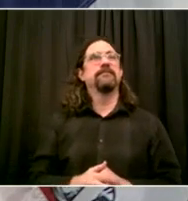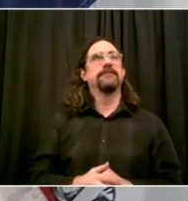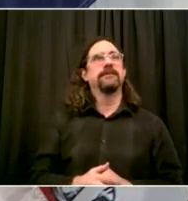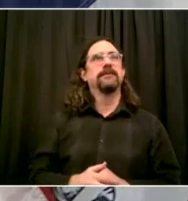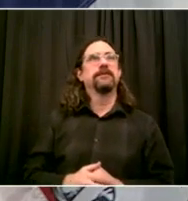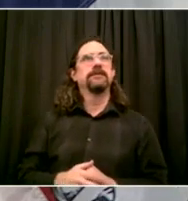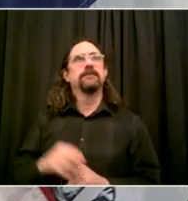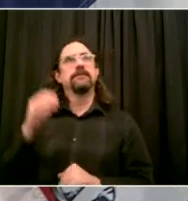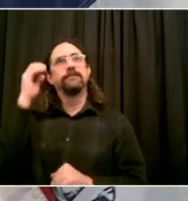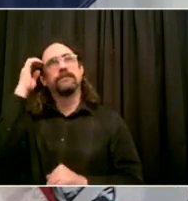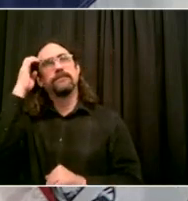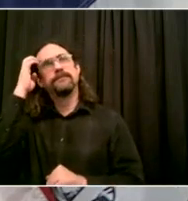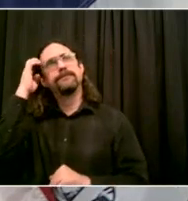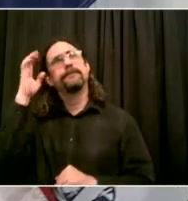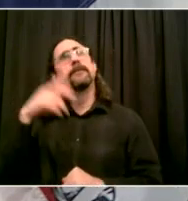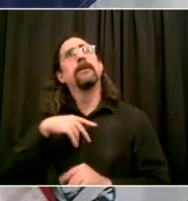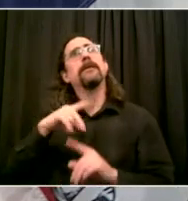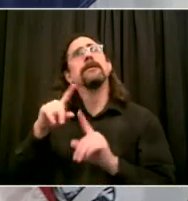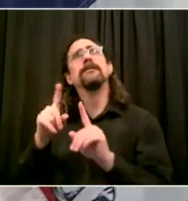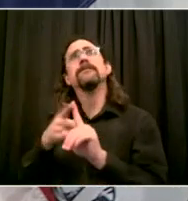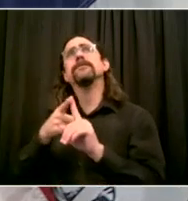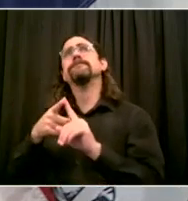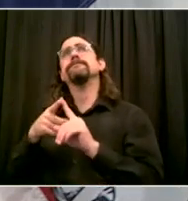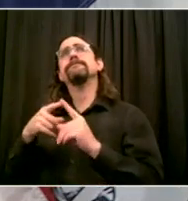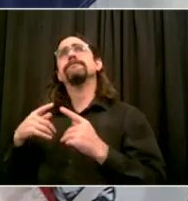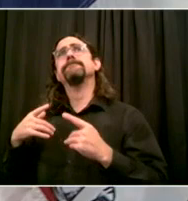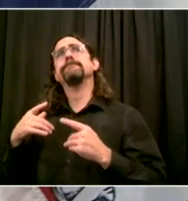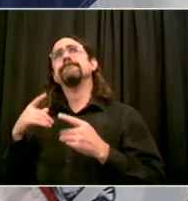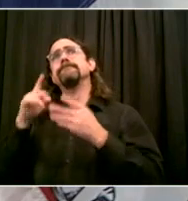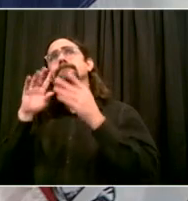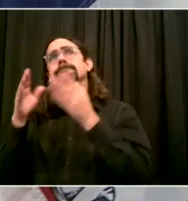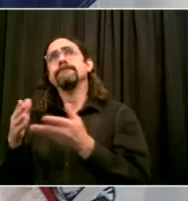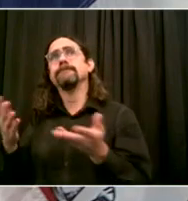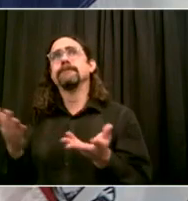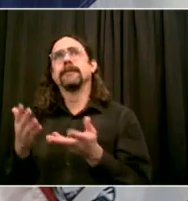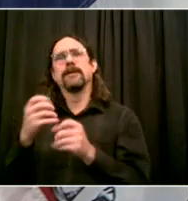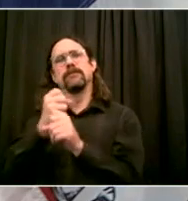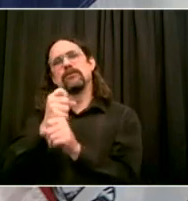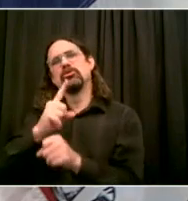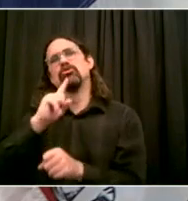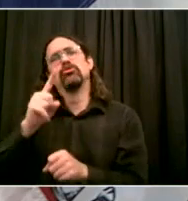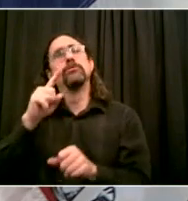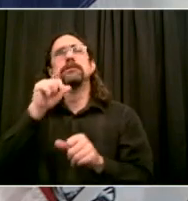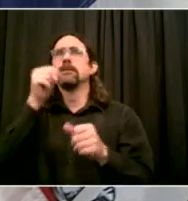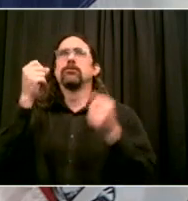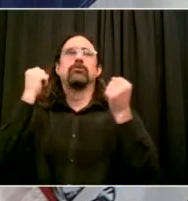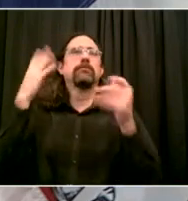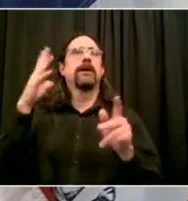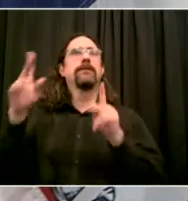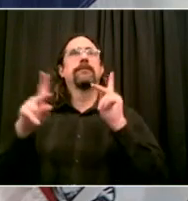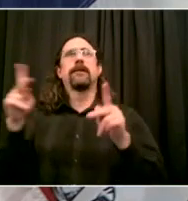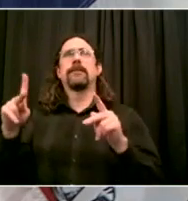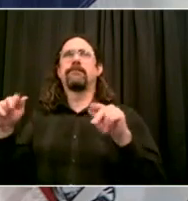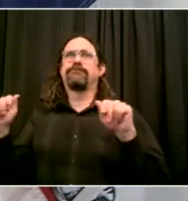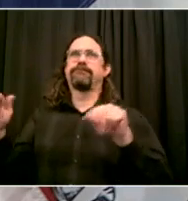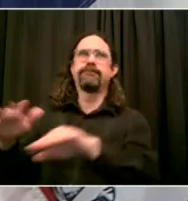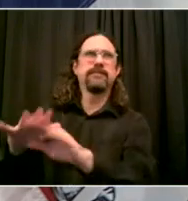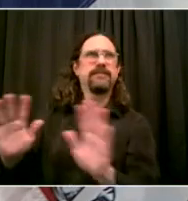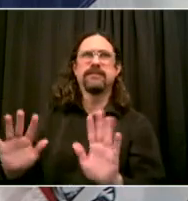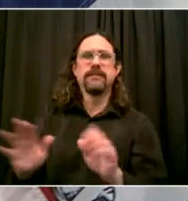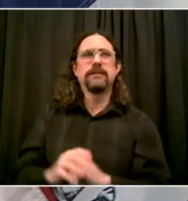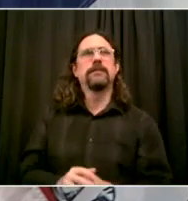sure we do not have large indoor gatherings and that we get people wearing masks all the time. There really are